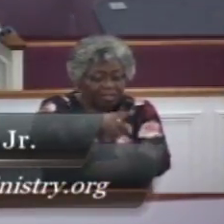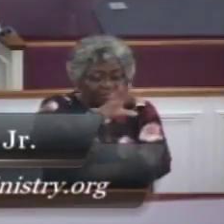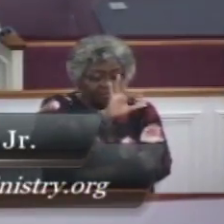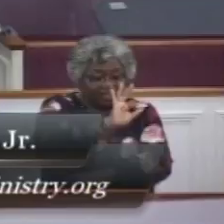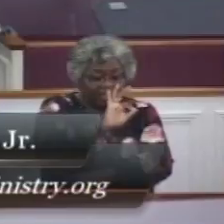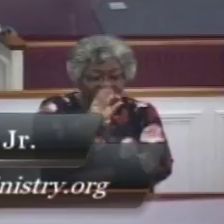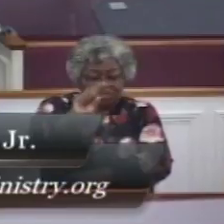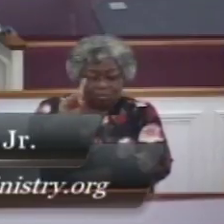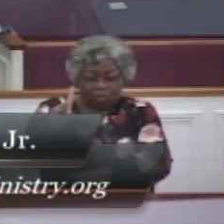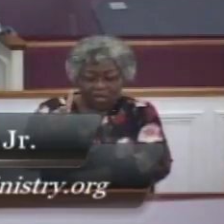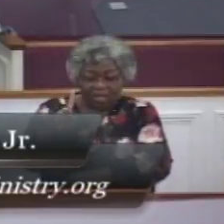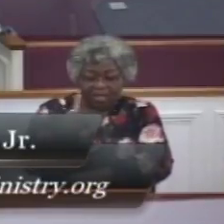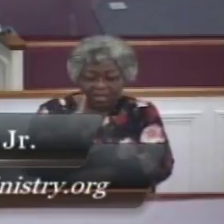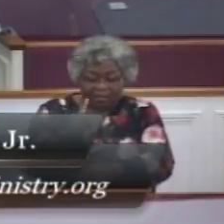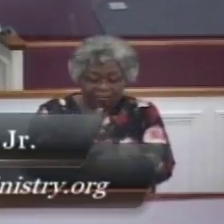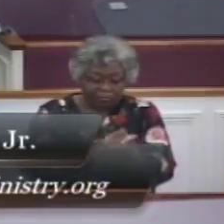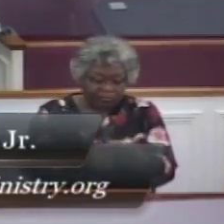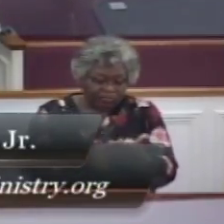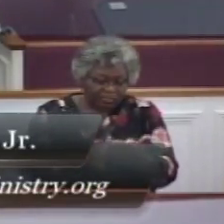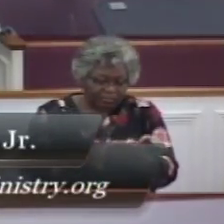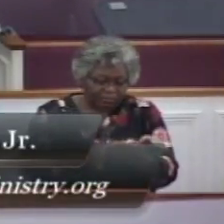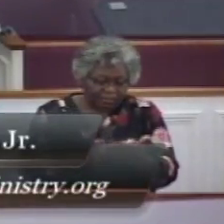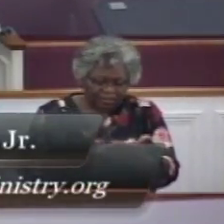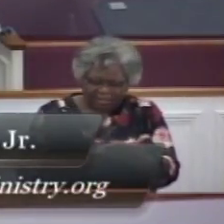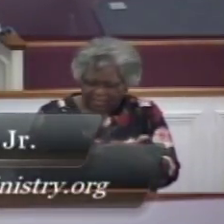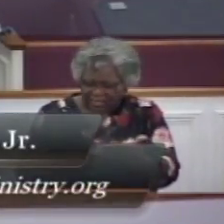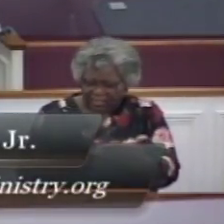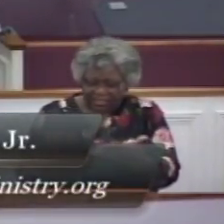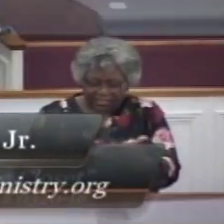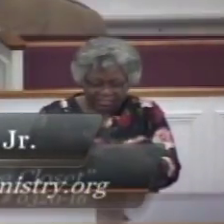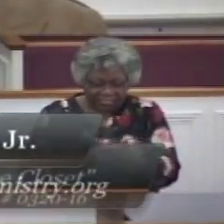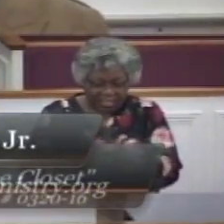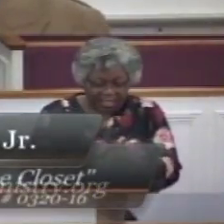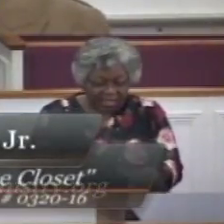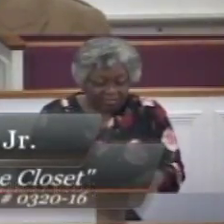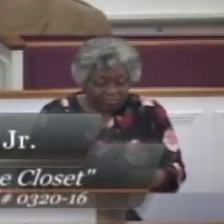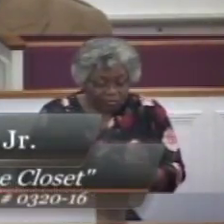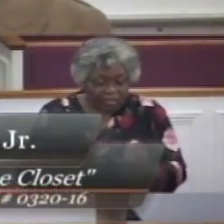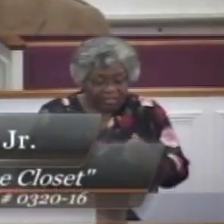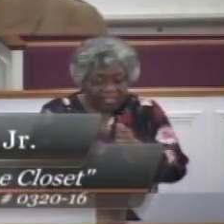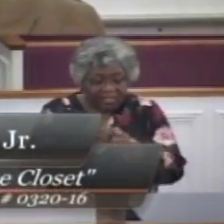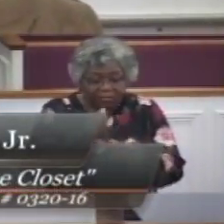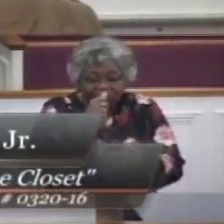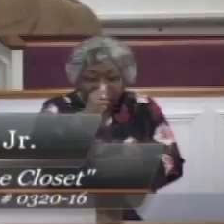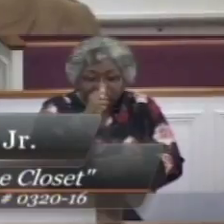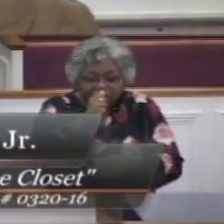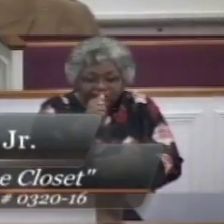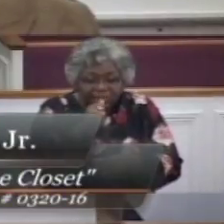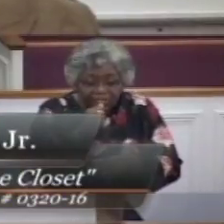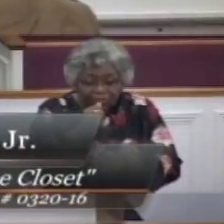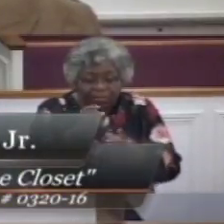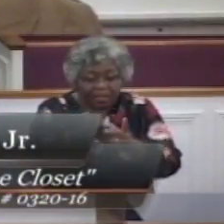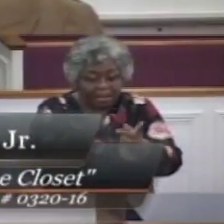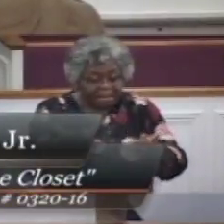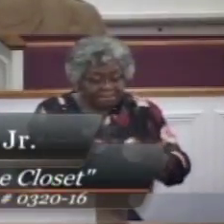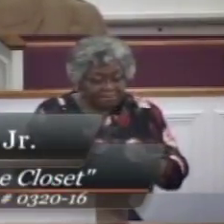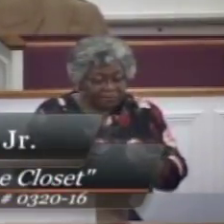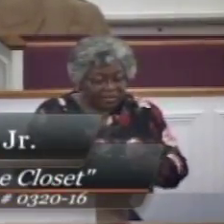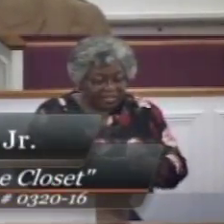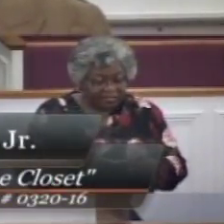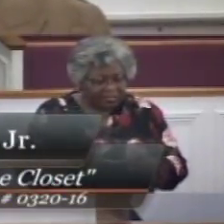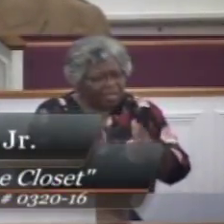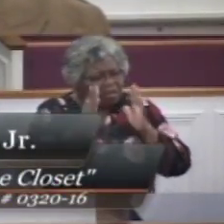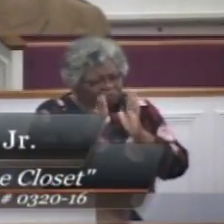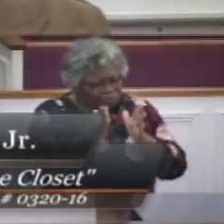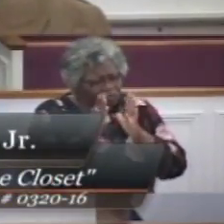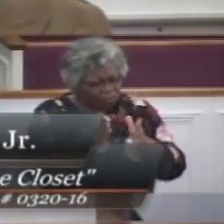91 tells us he that dwelleth in the secret place.